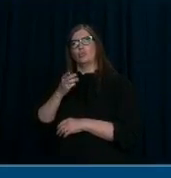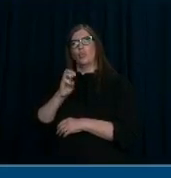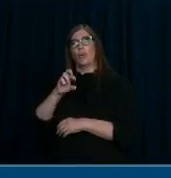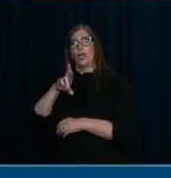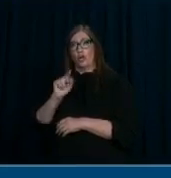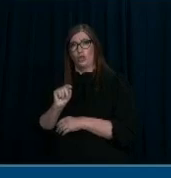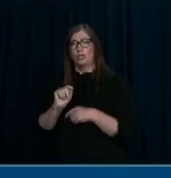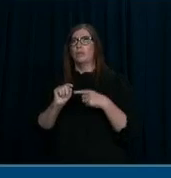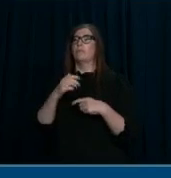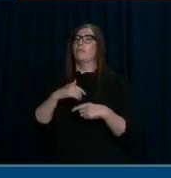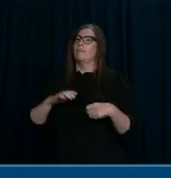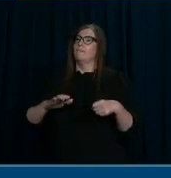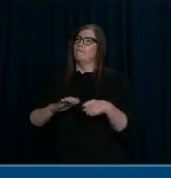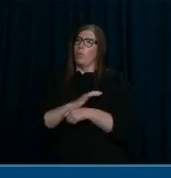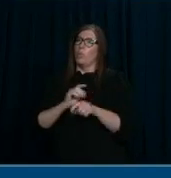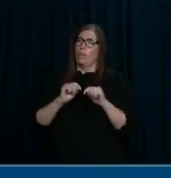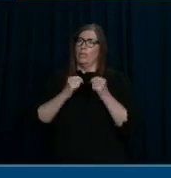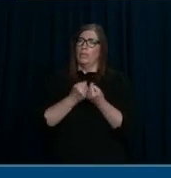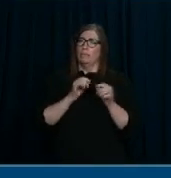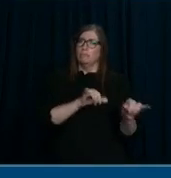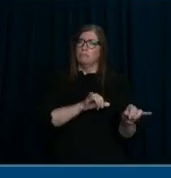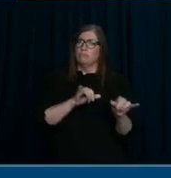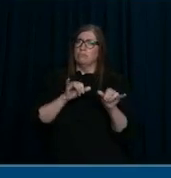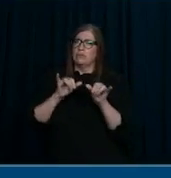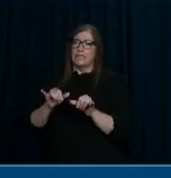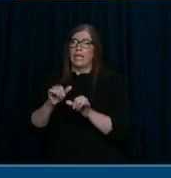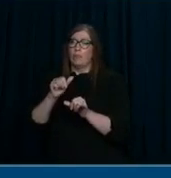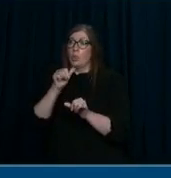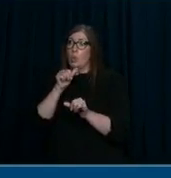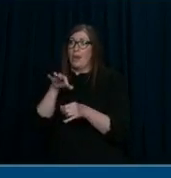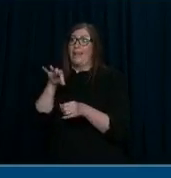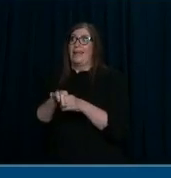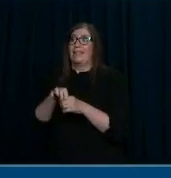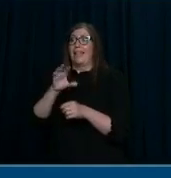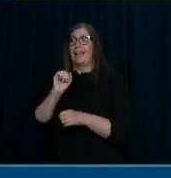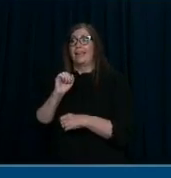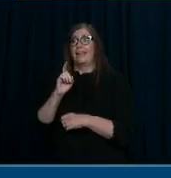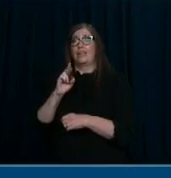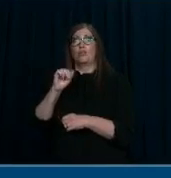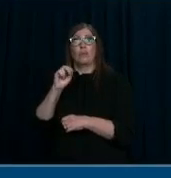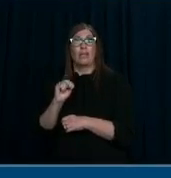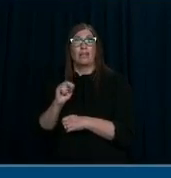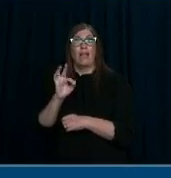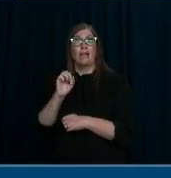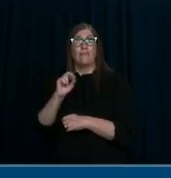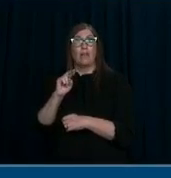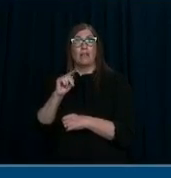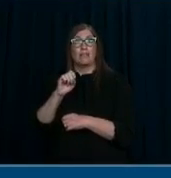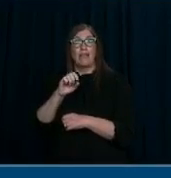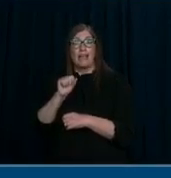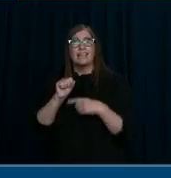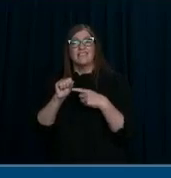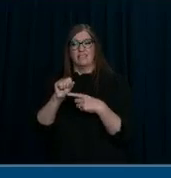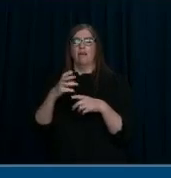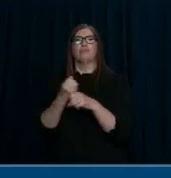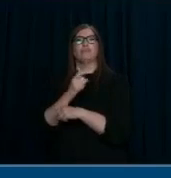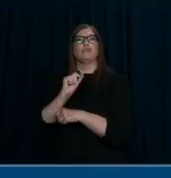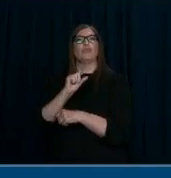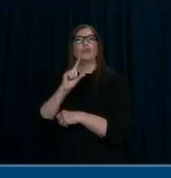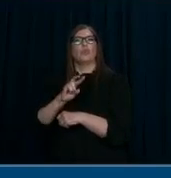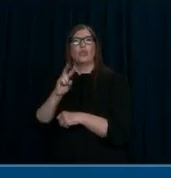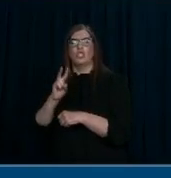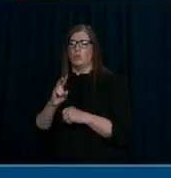campaign team is the same team that got Adrian Fontes elected Secretary of State in 2022 by the widest margin of any